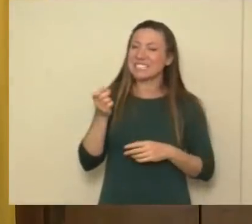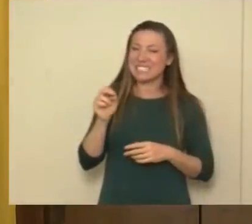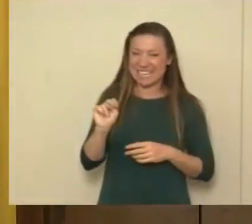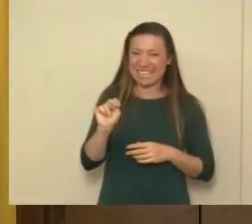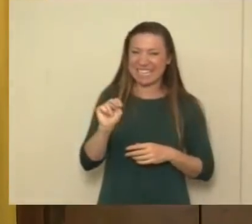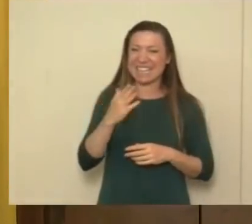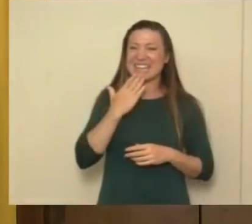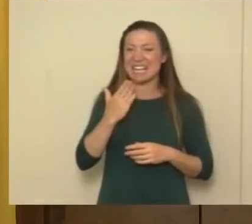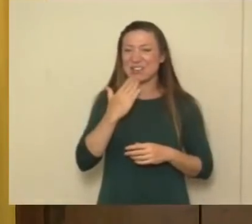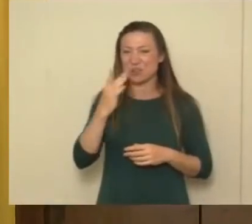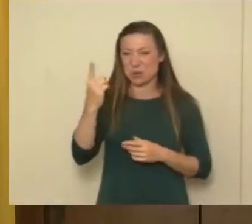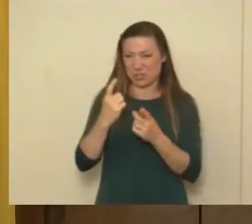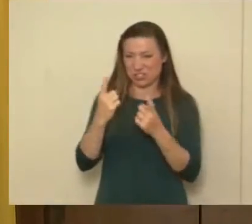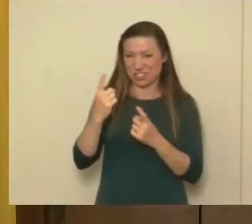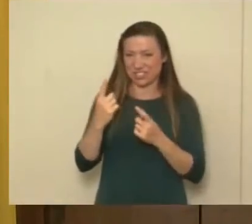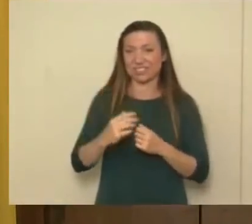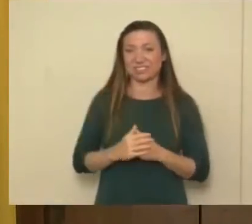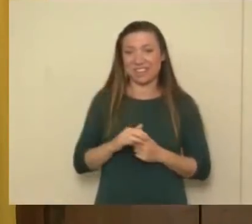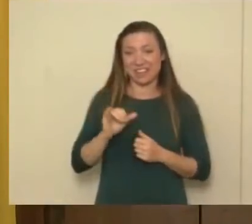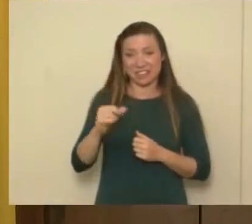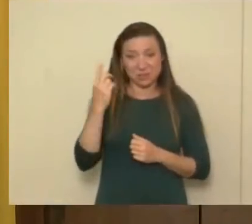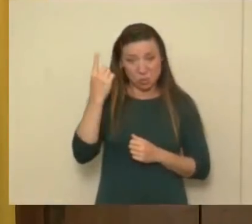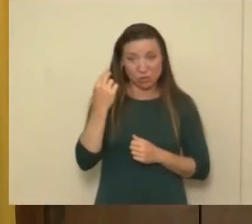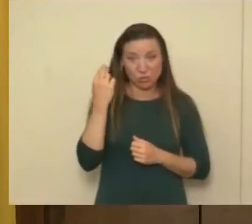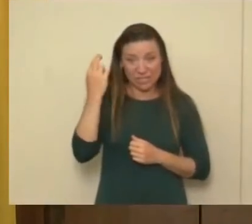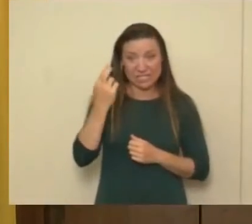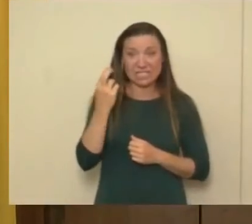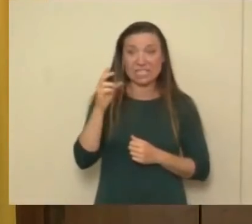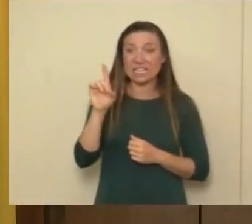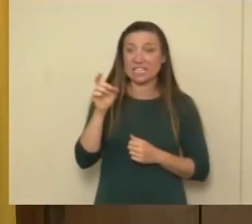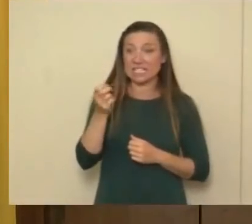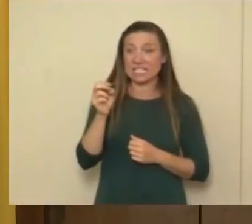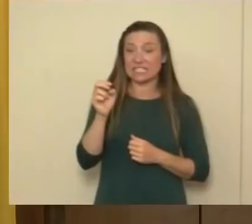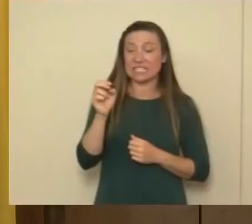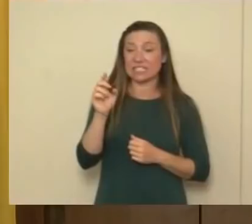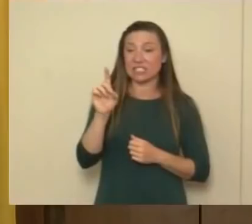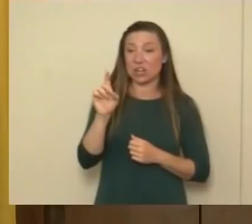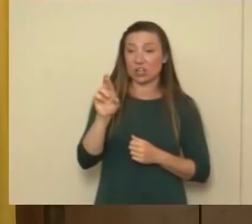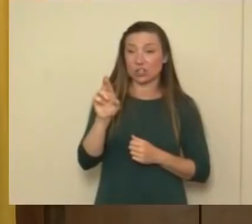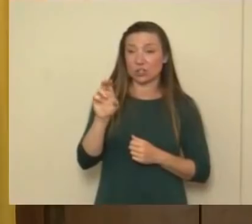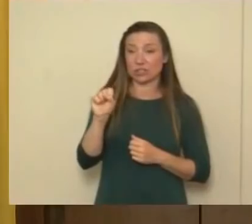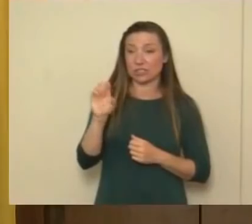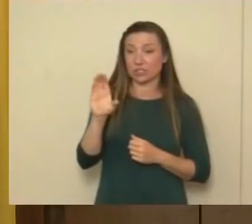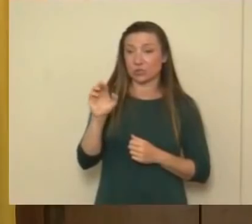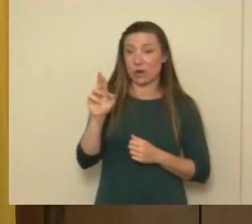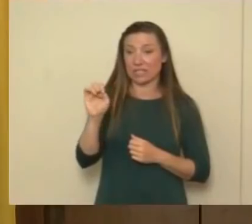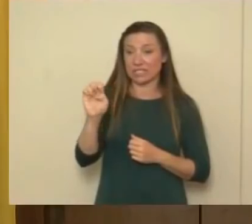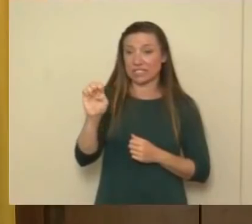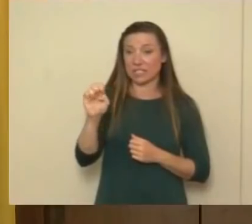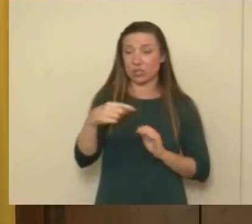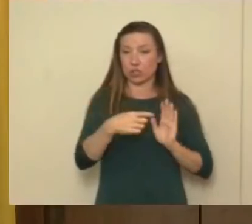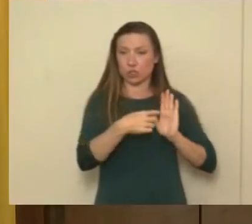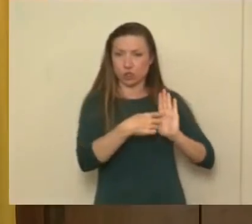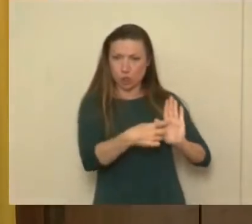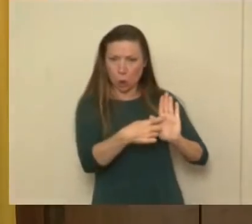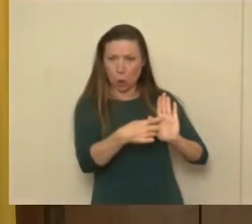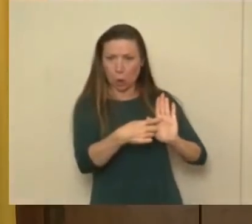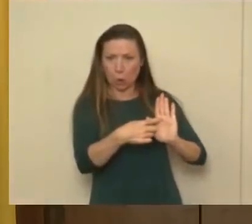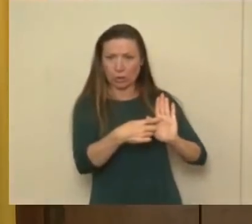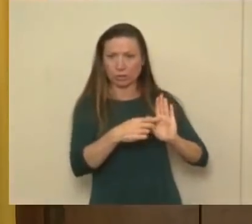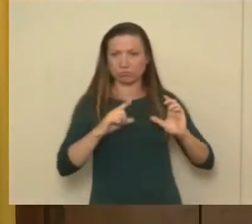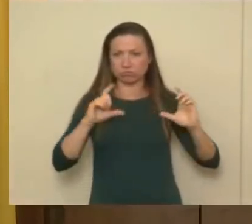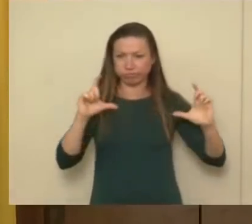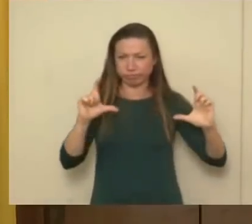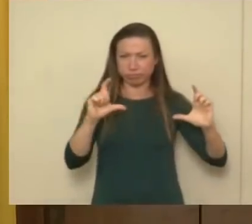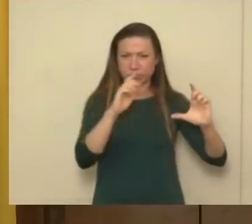Scrace provided, an uptick in where we see cases in terms of the businesses, and that's